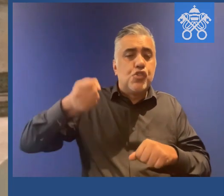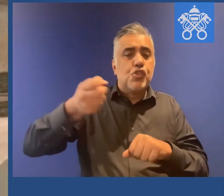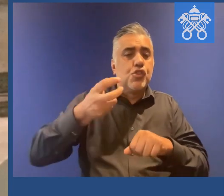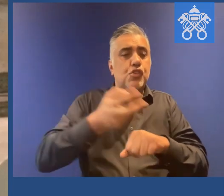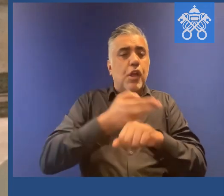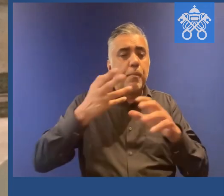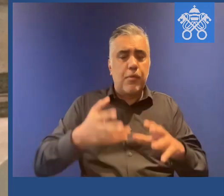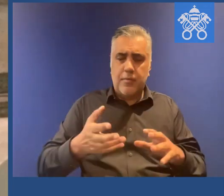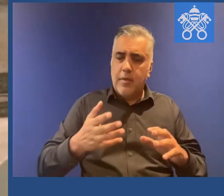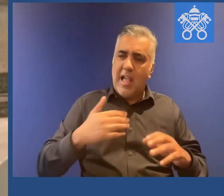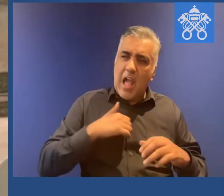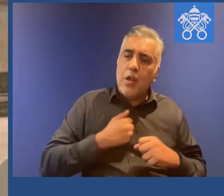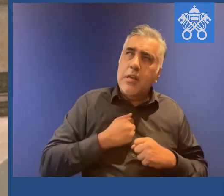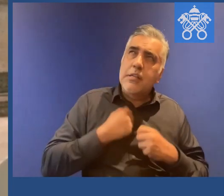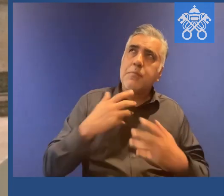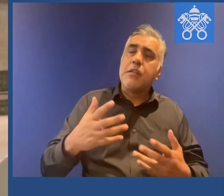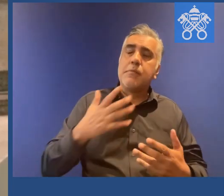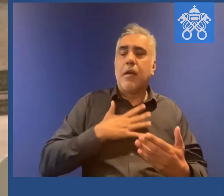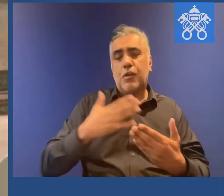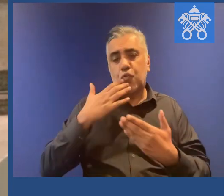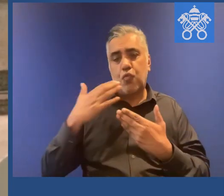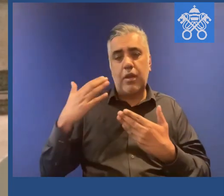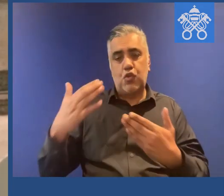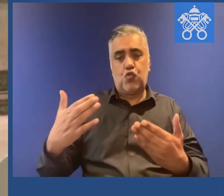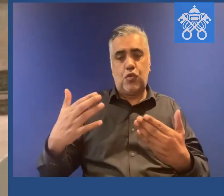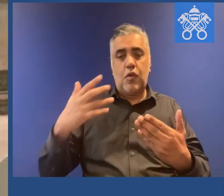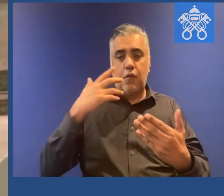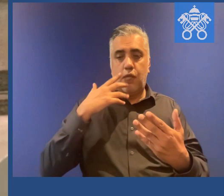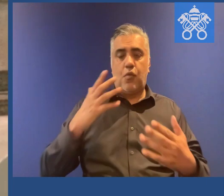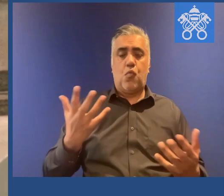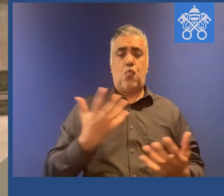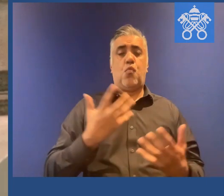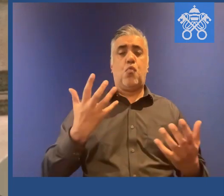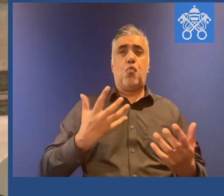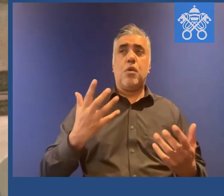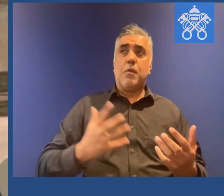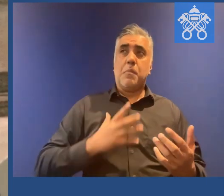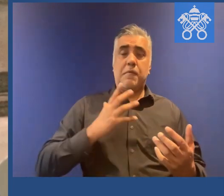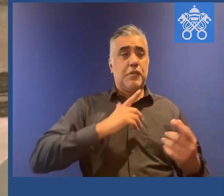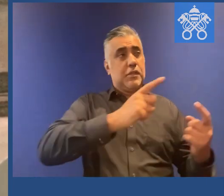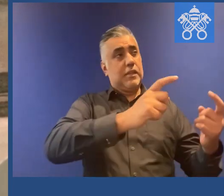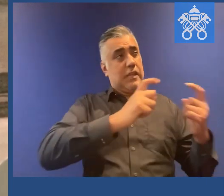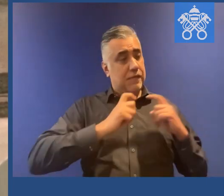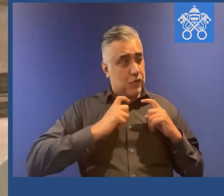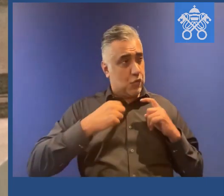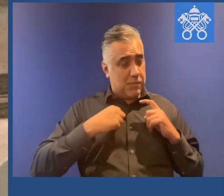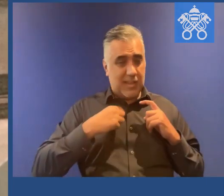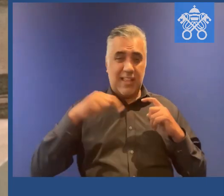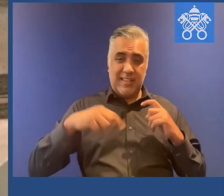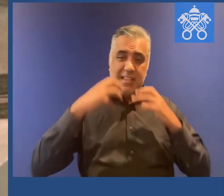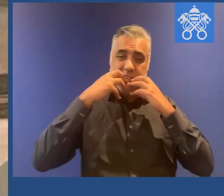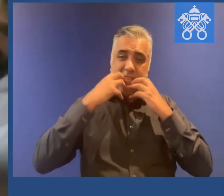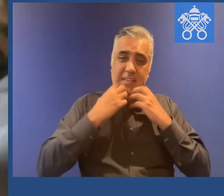I express my profound gratitude for the rare privilege bestowed on me at this